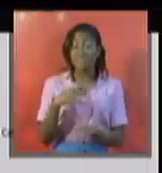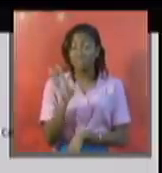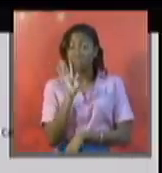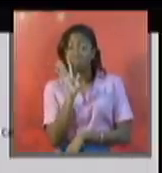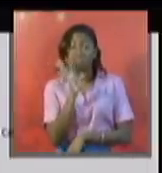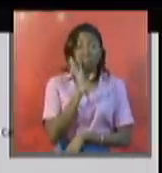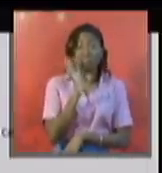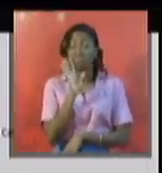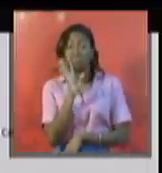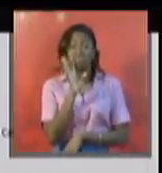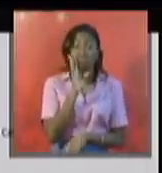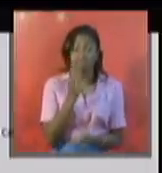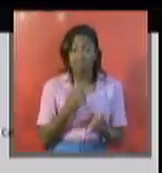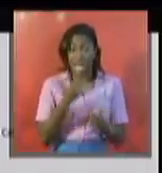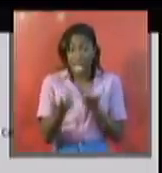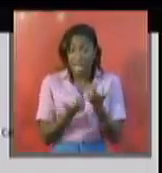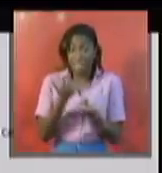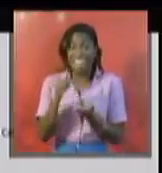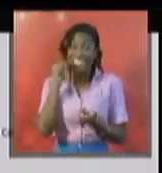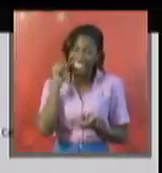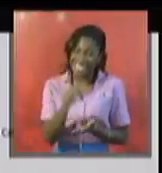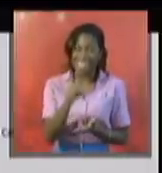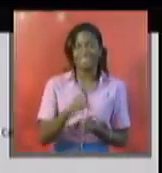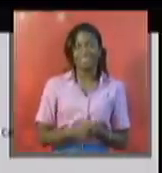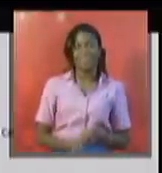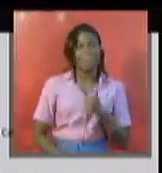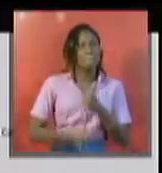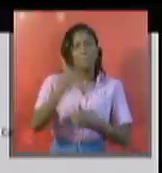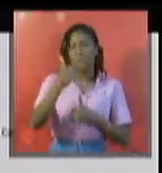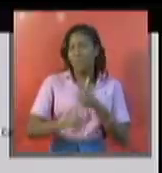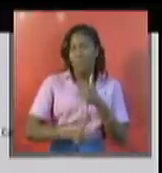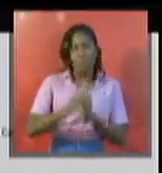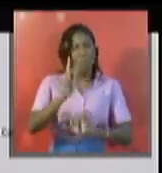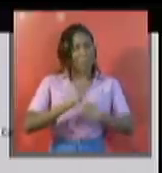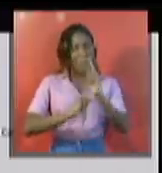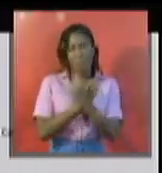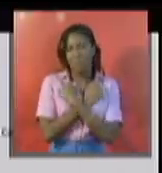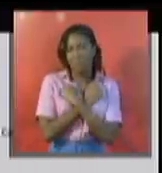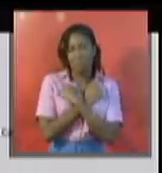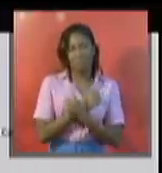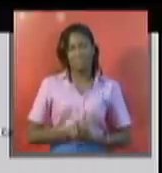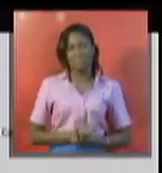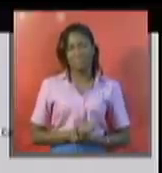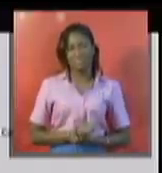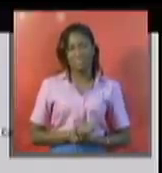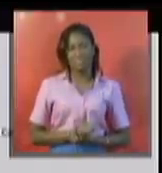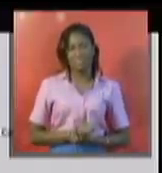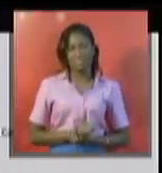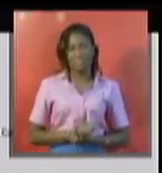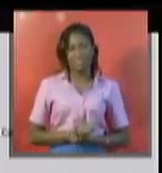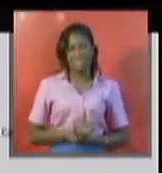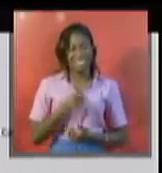together. That's what humans do. And she closes by saying, it's the